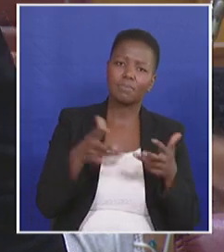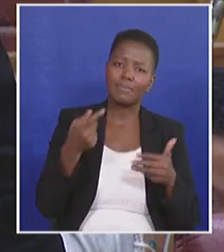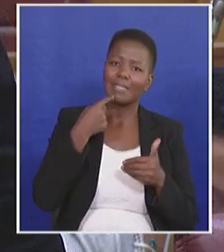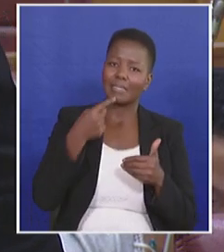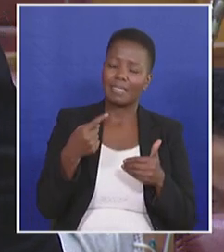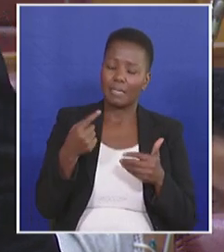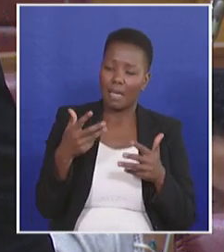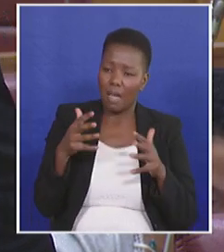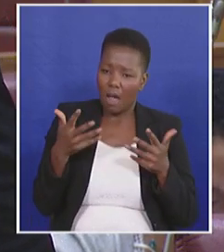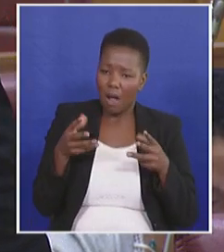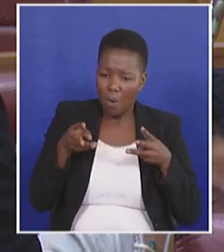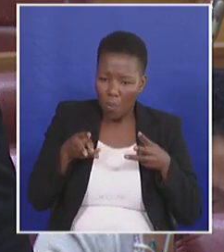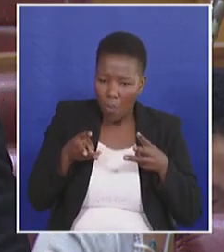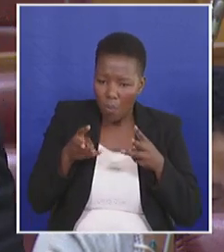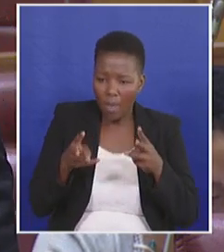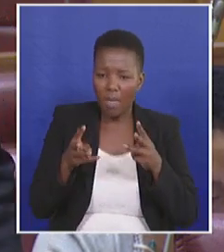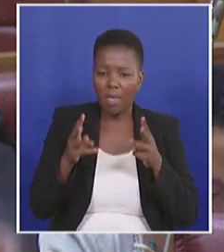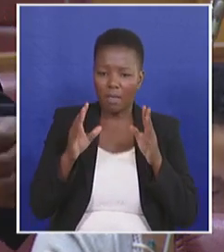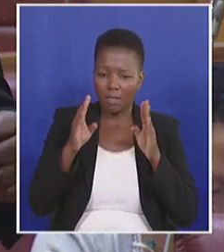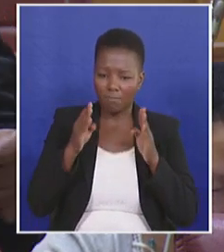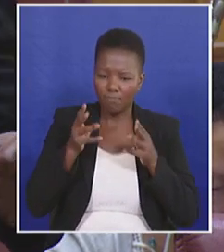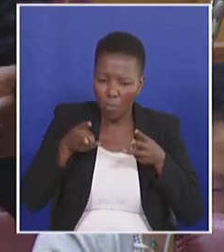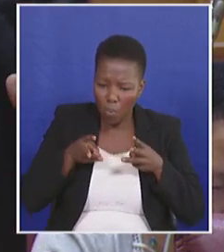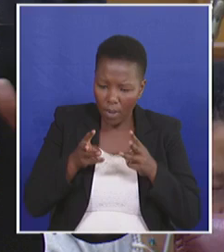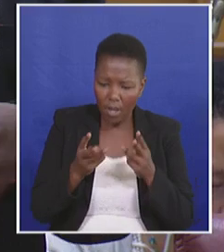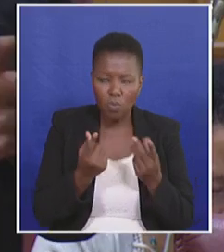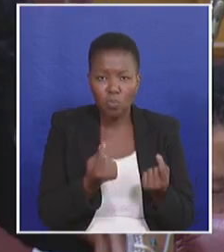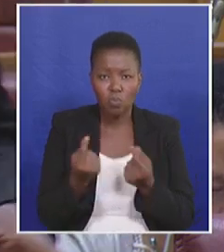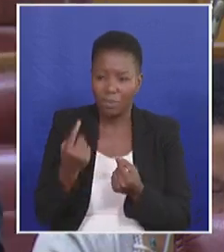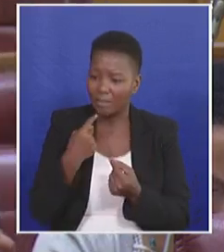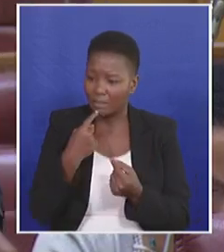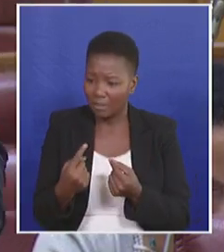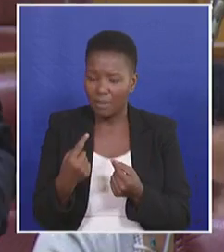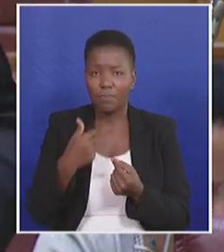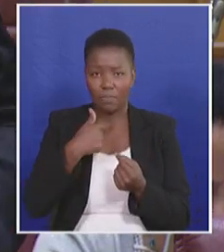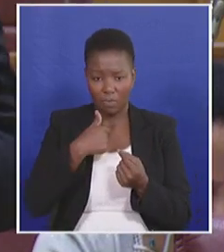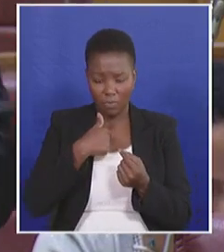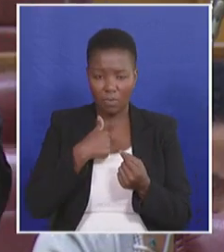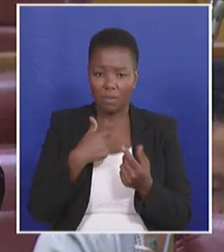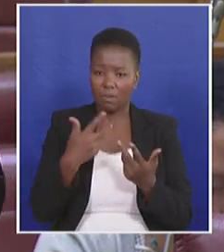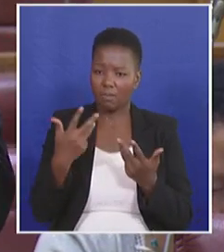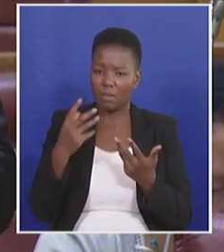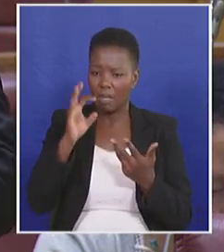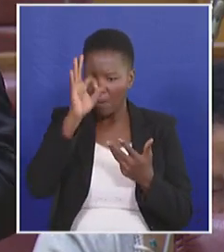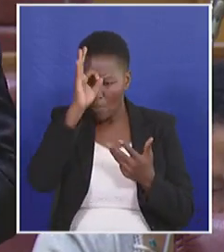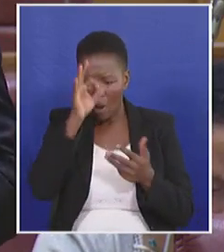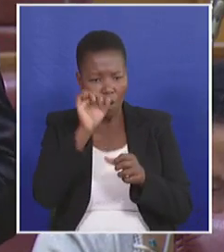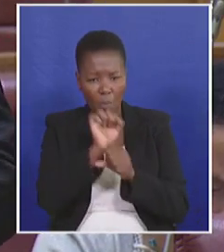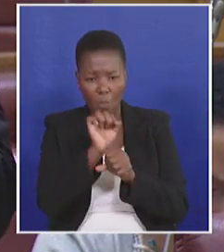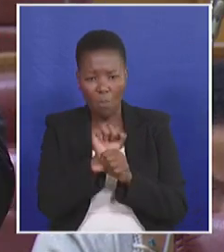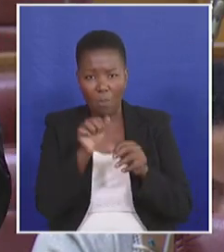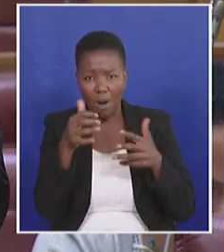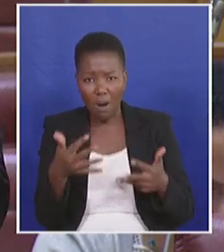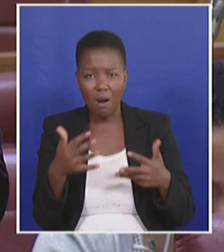an approach to policing, an approach that says we must be measured, we must also ensure